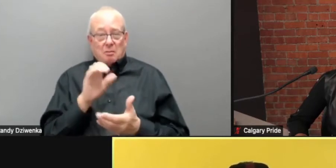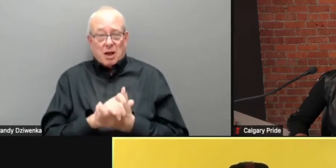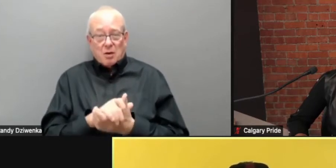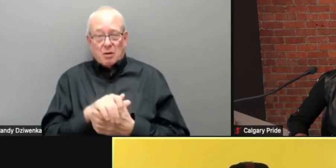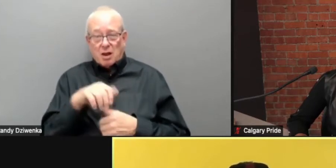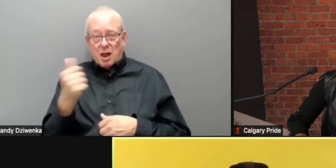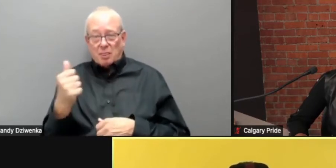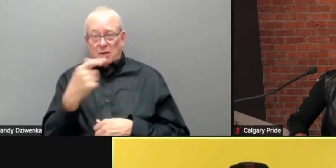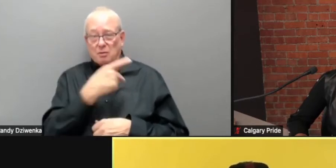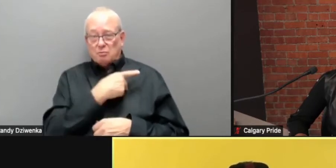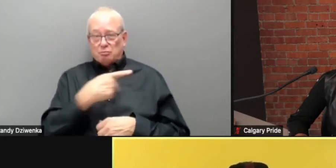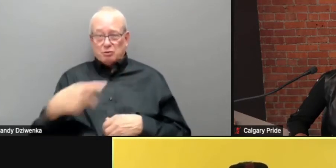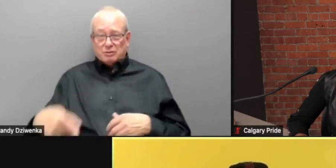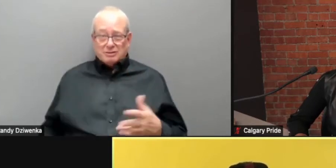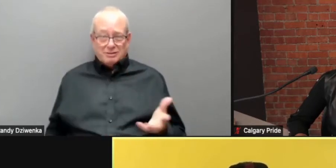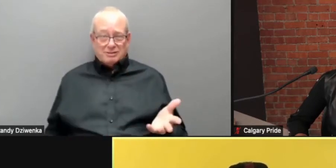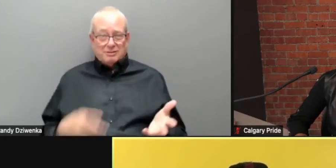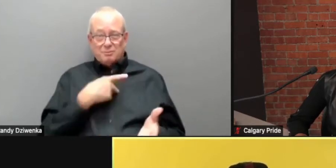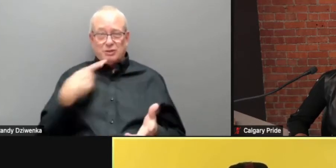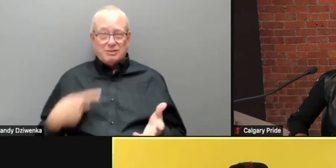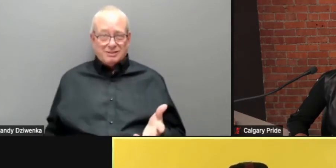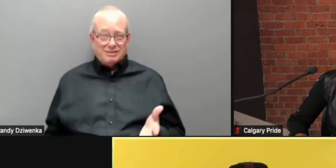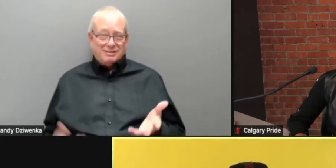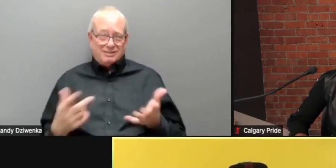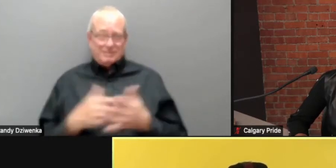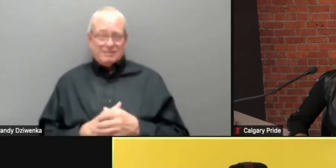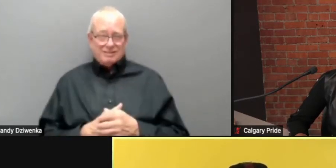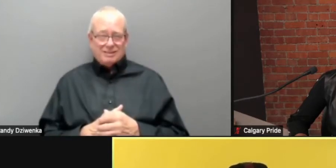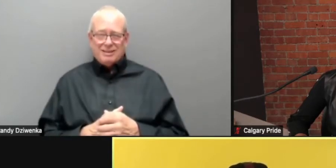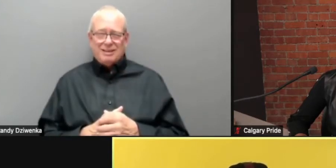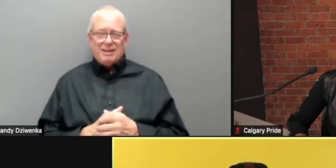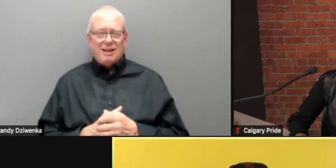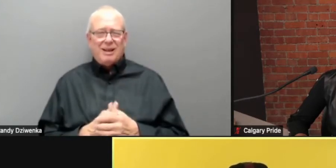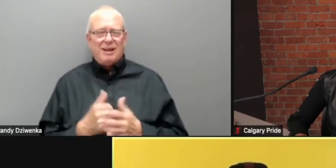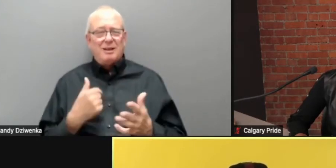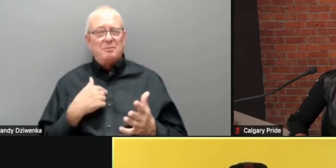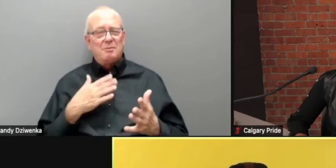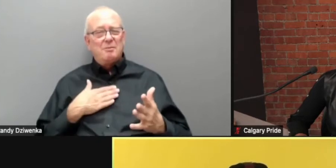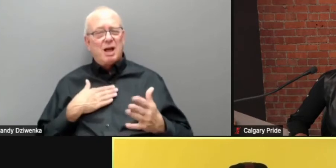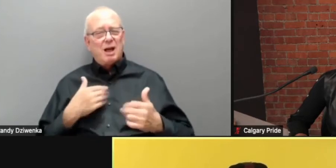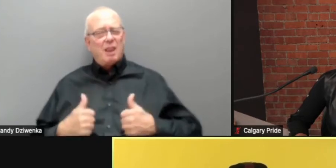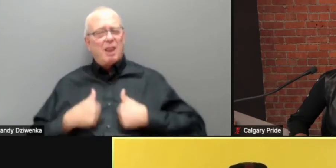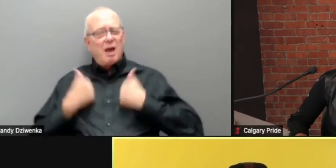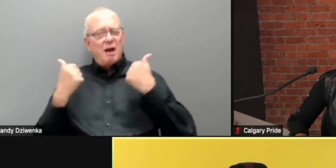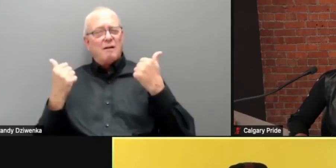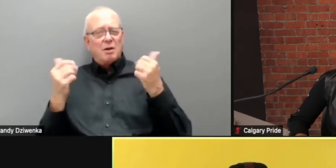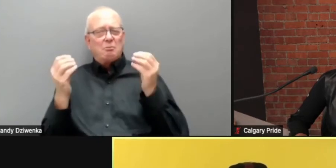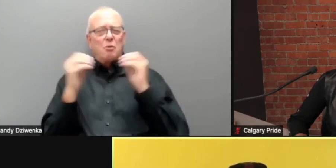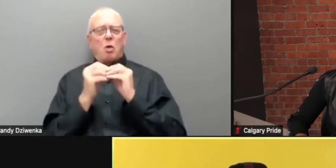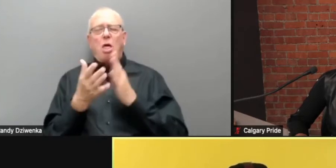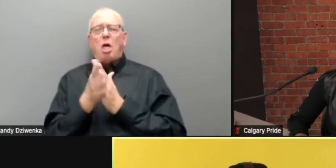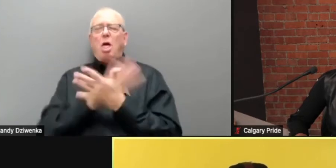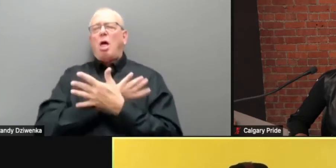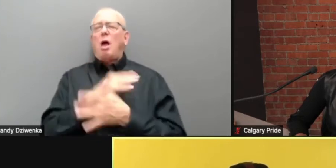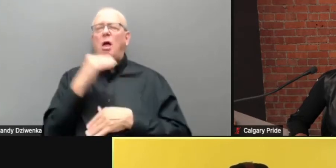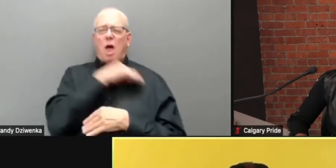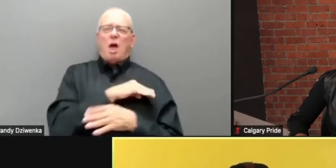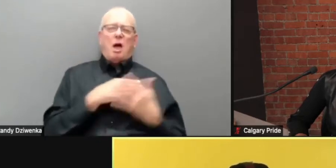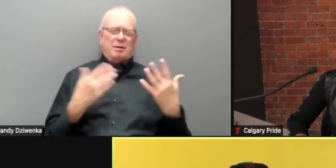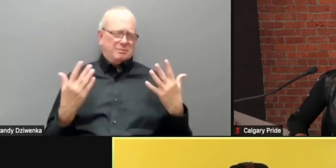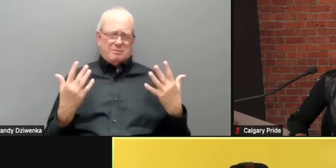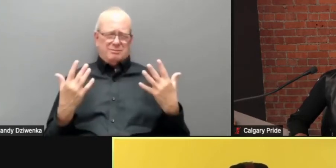But I wanted to be free. I mean, at the end of the day, you need your